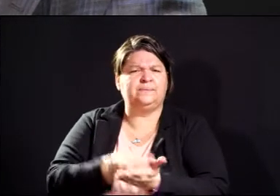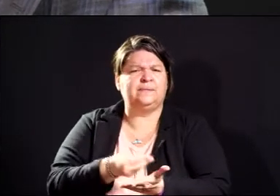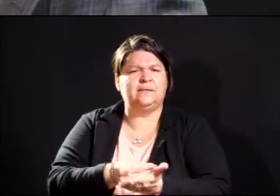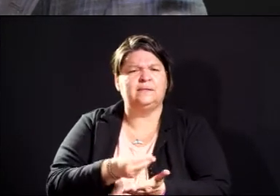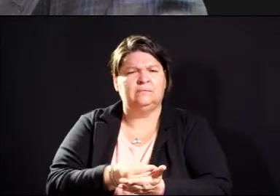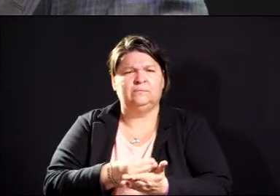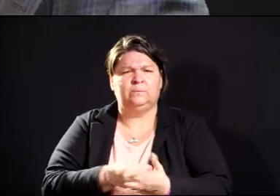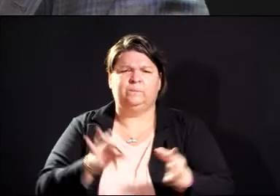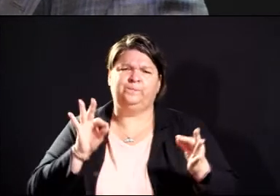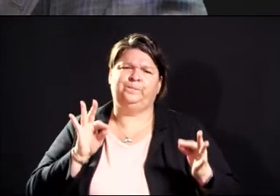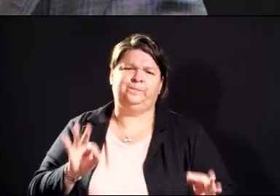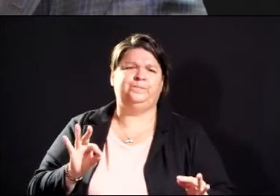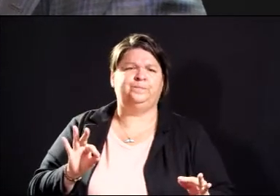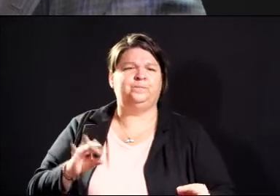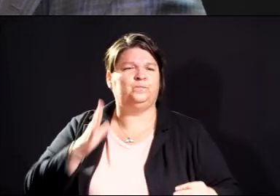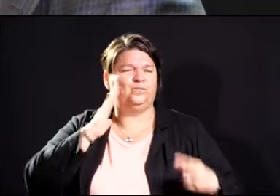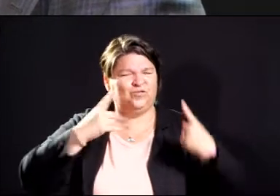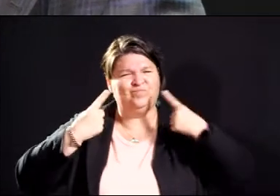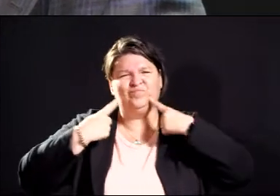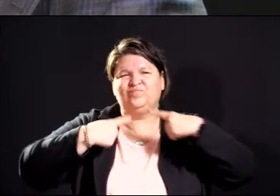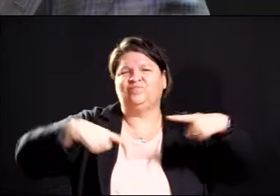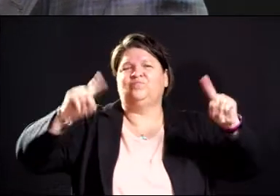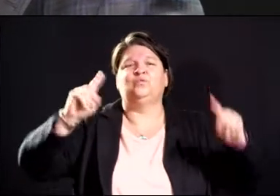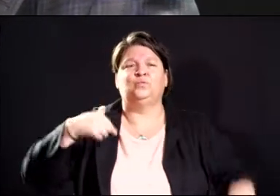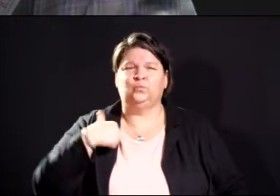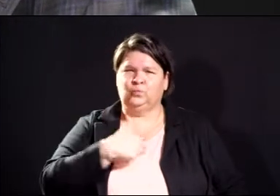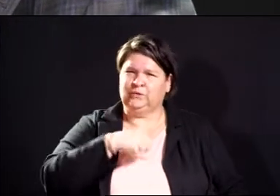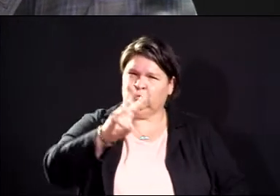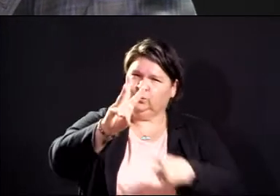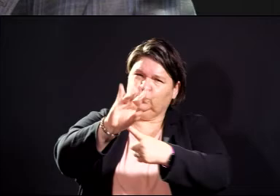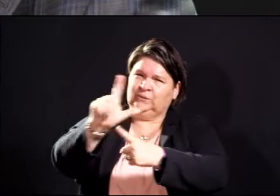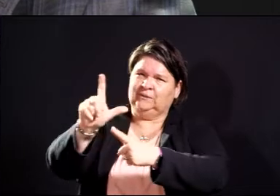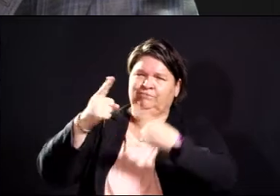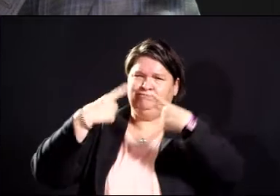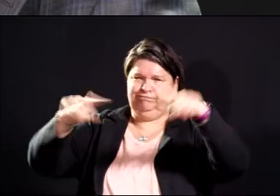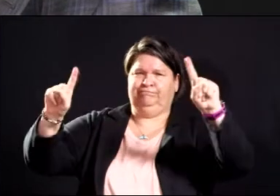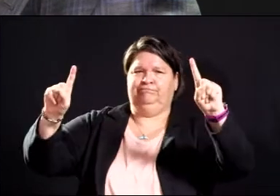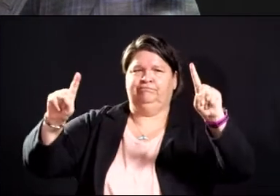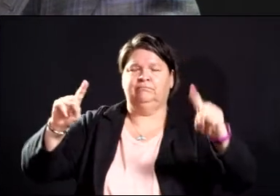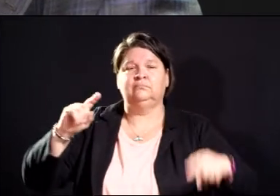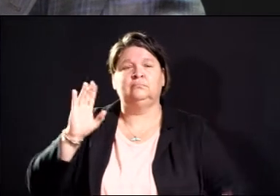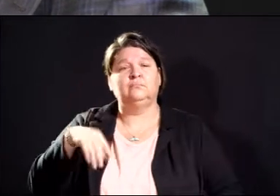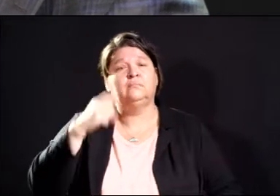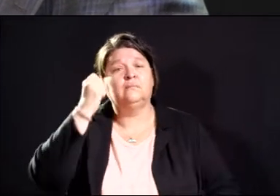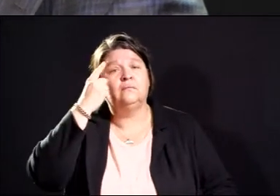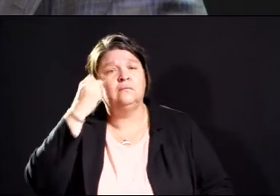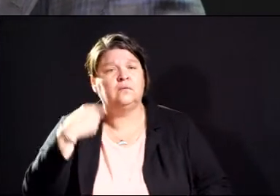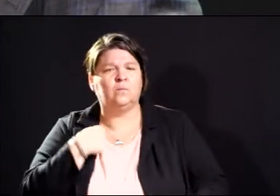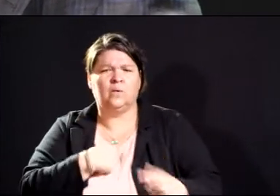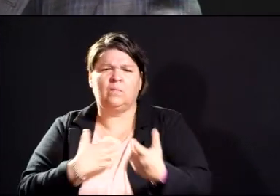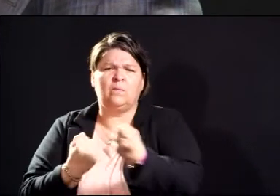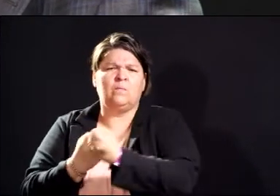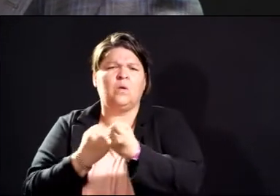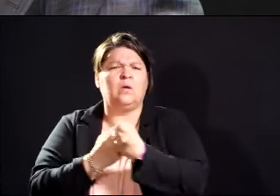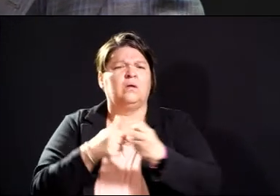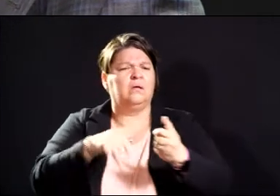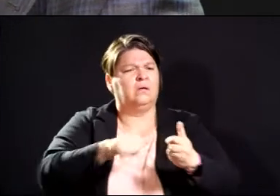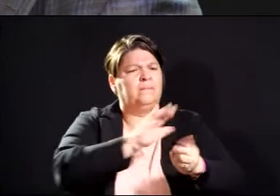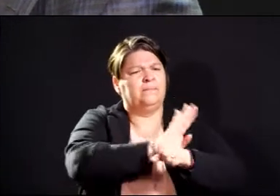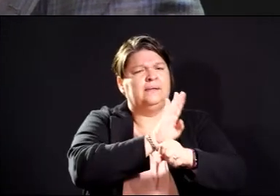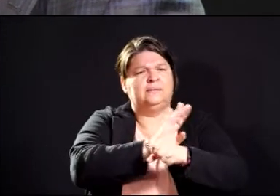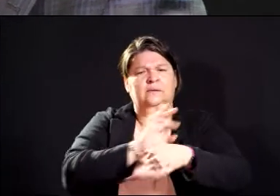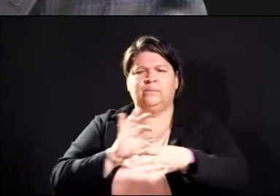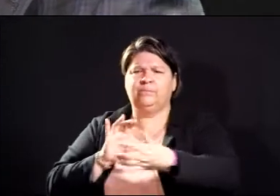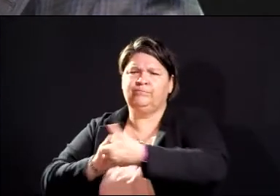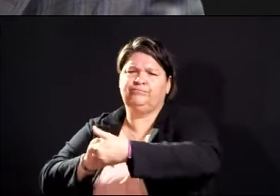withstand this. Yes. And at the same time, we're trying to support as many of our business partners as possible. And we've